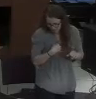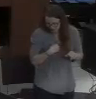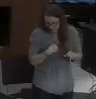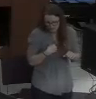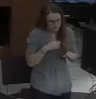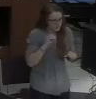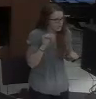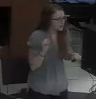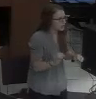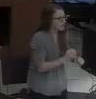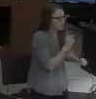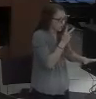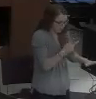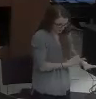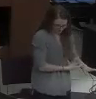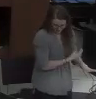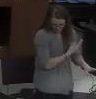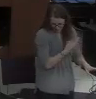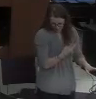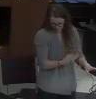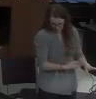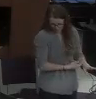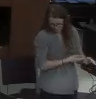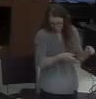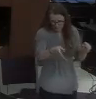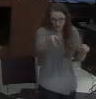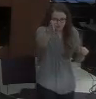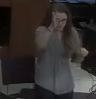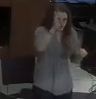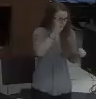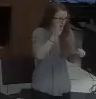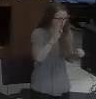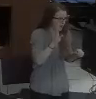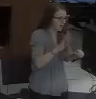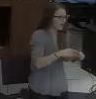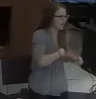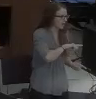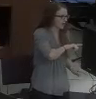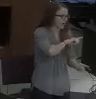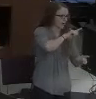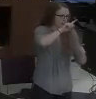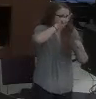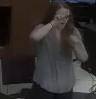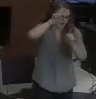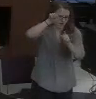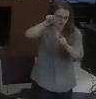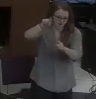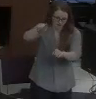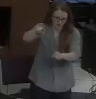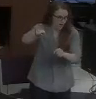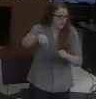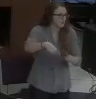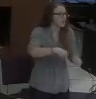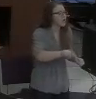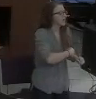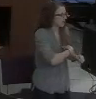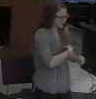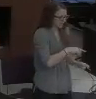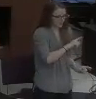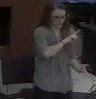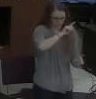inviting me, O Lamb of God, I